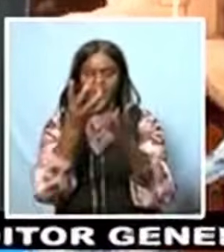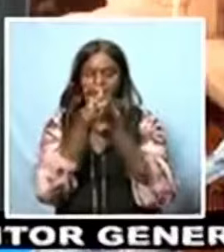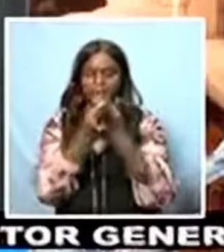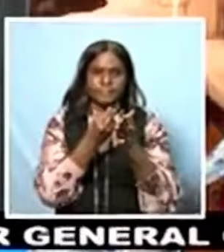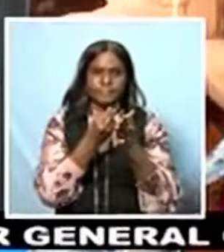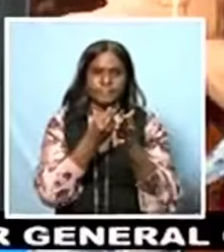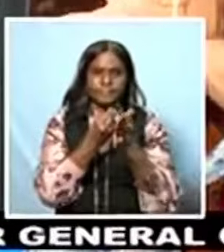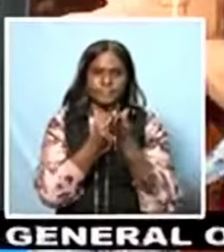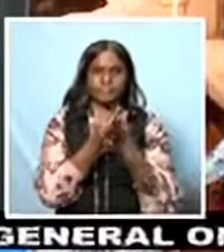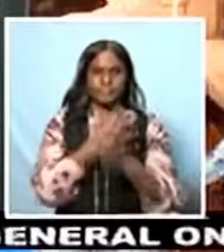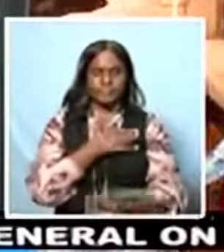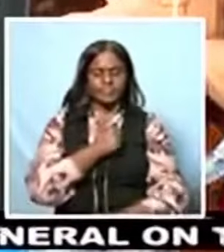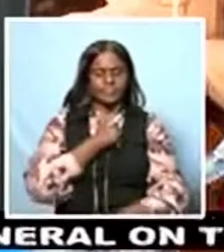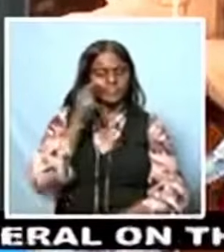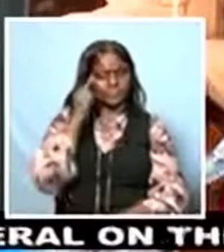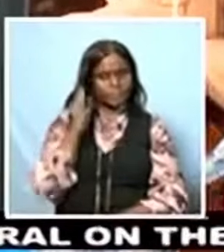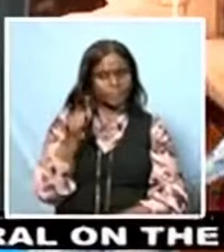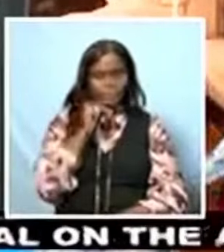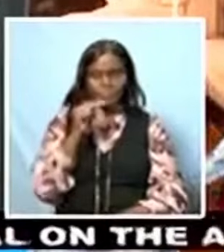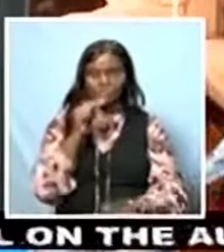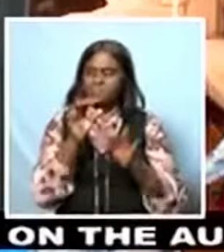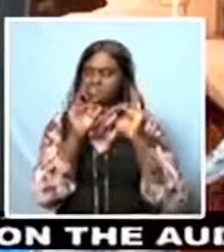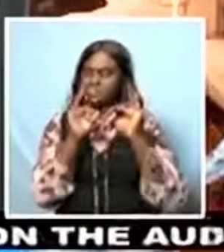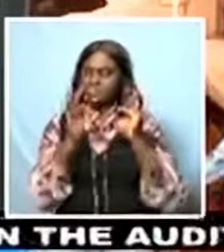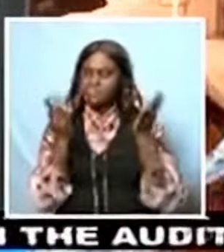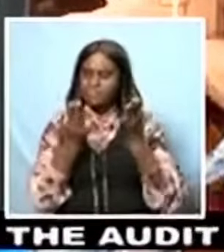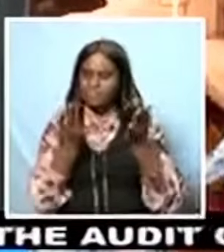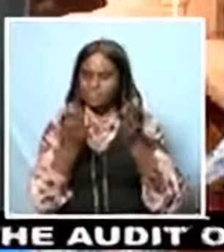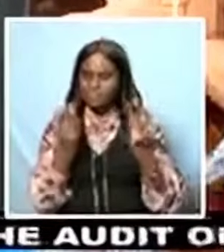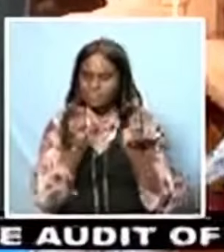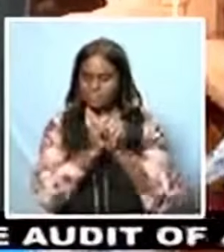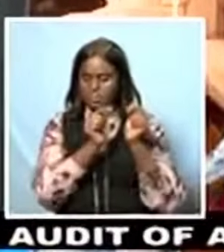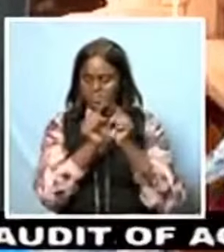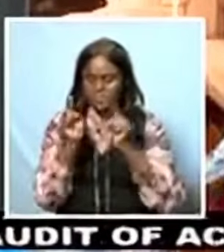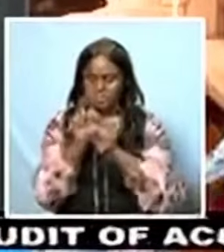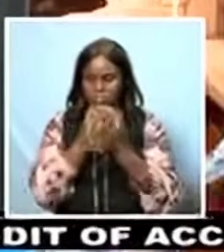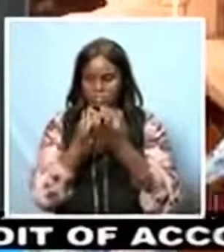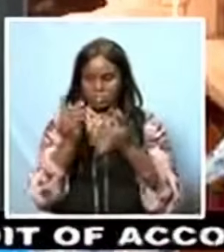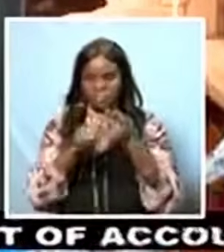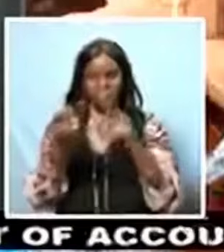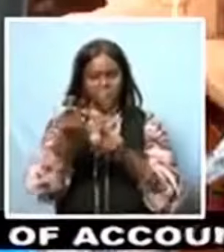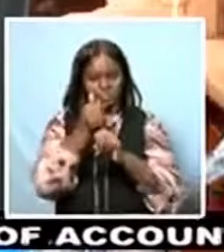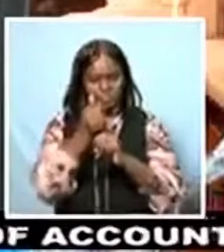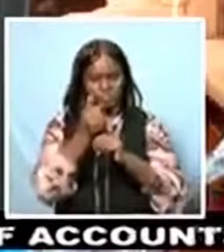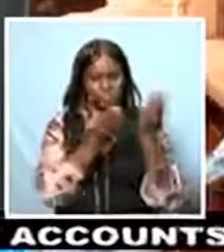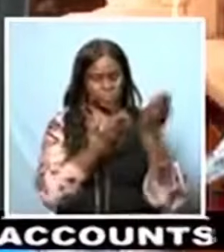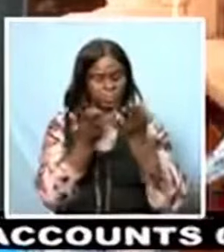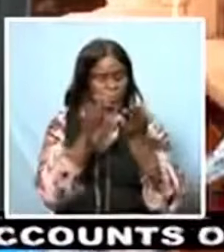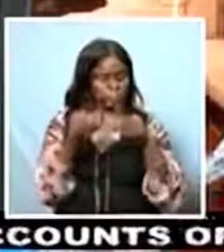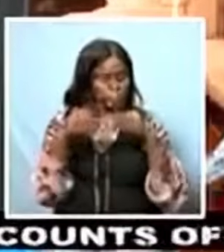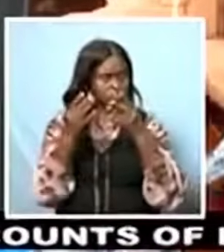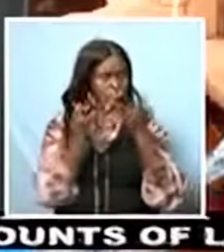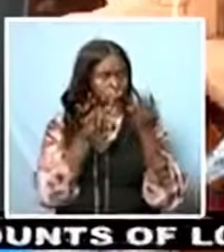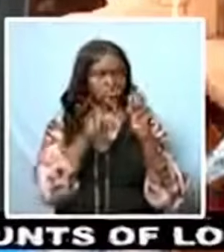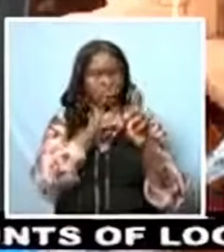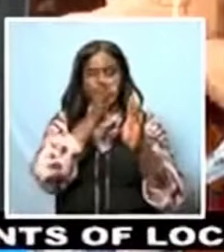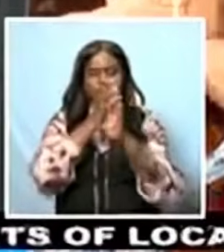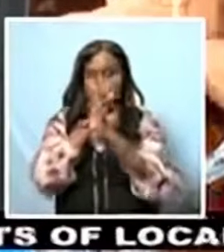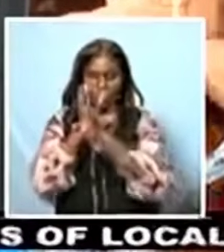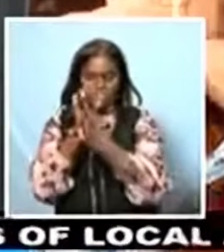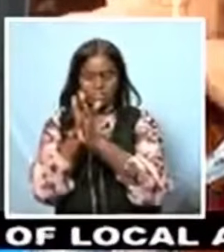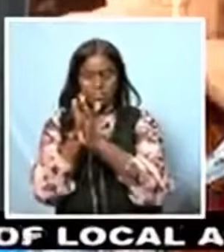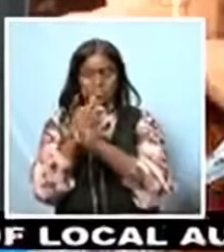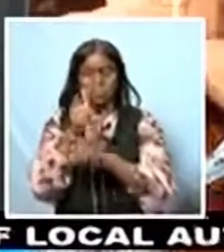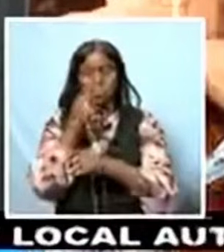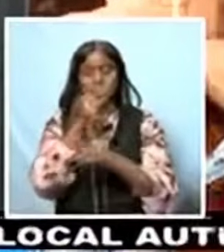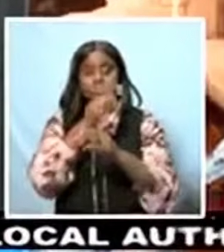accounts. I think it's not sitting very well. And also the failure to achieve service delivery targets. When